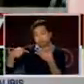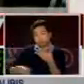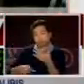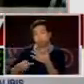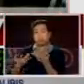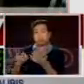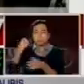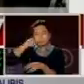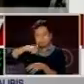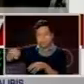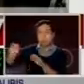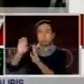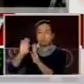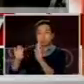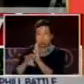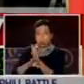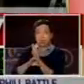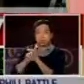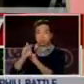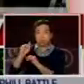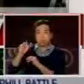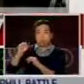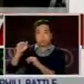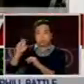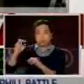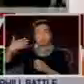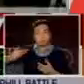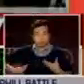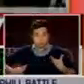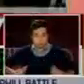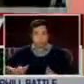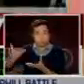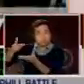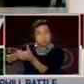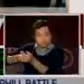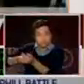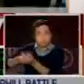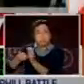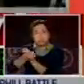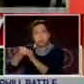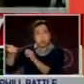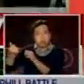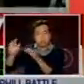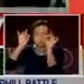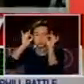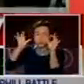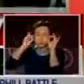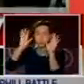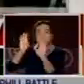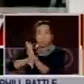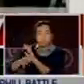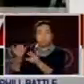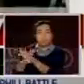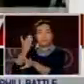of the Constitution, treason, bribery, graft and corruption, other high crimes, or betrayal of